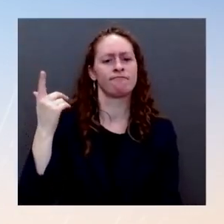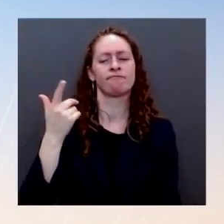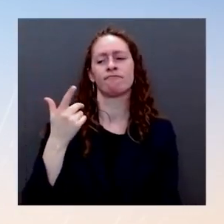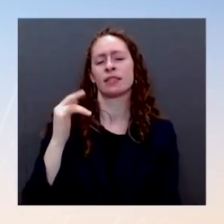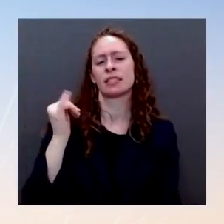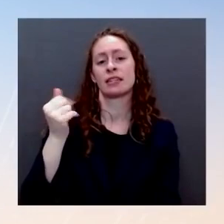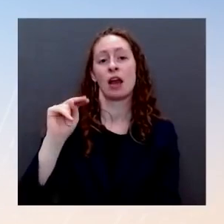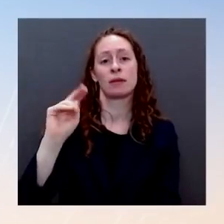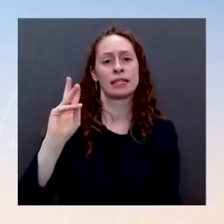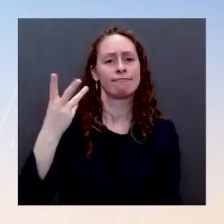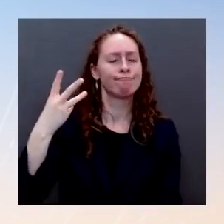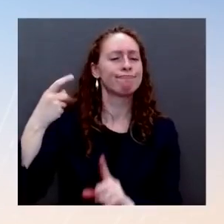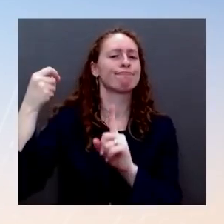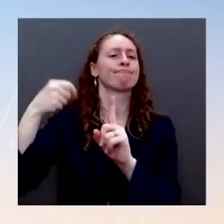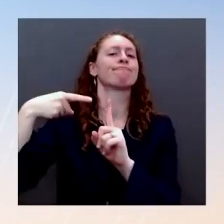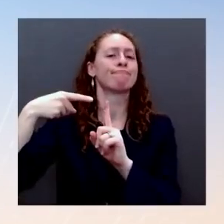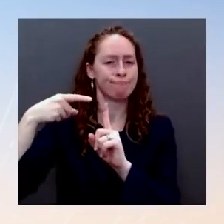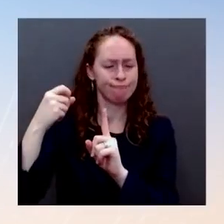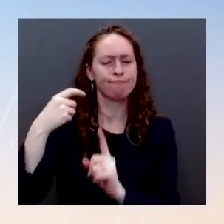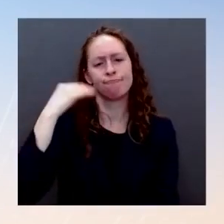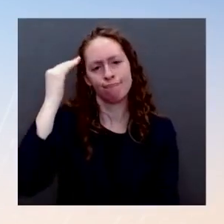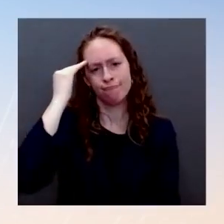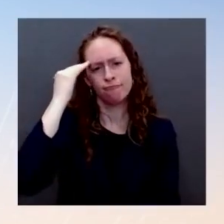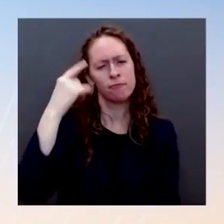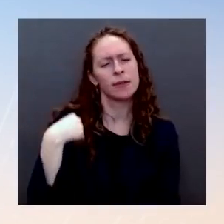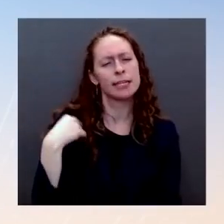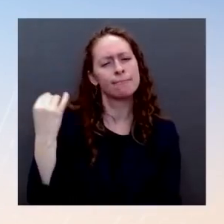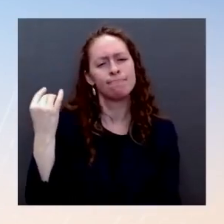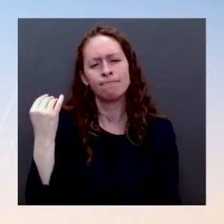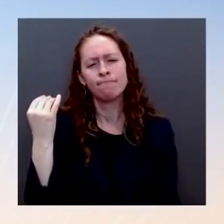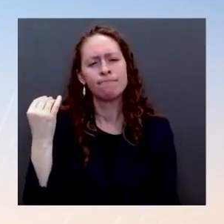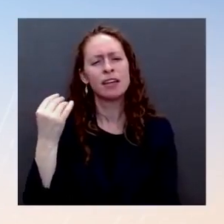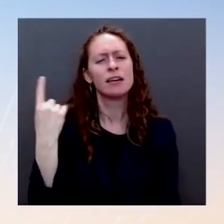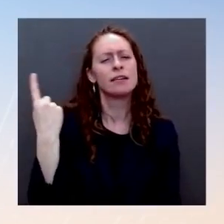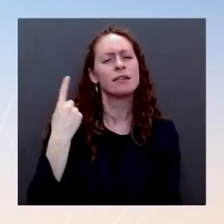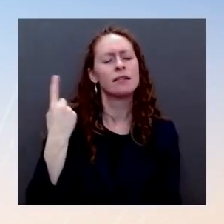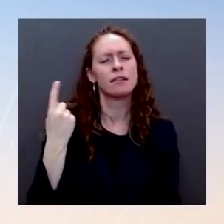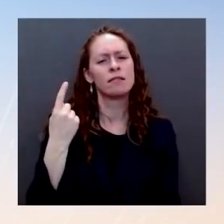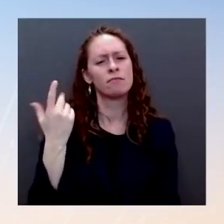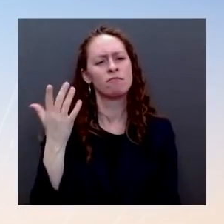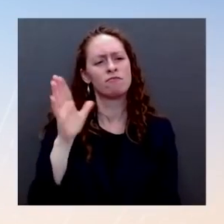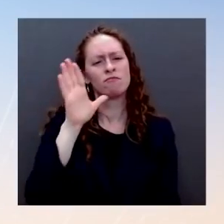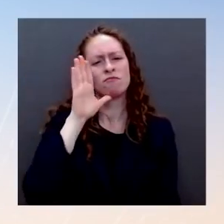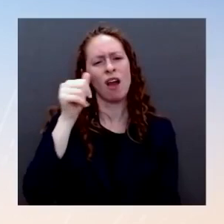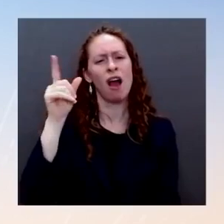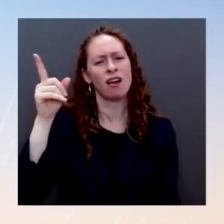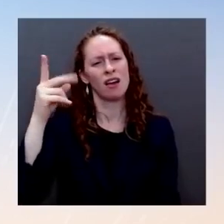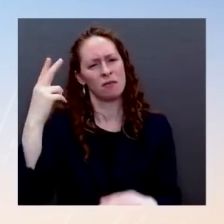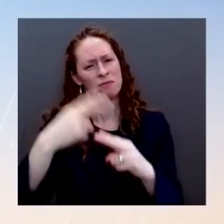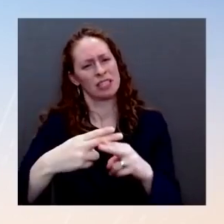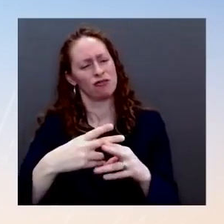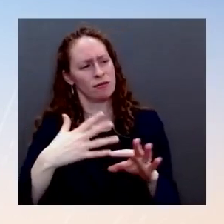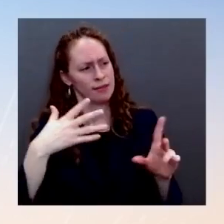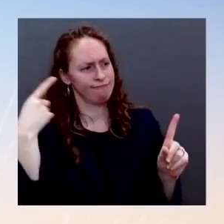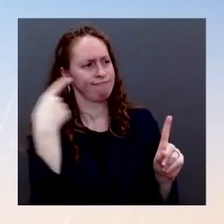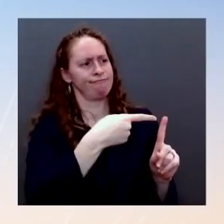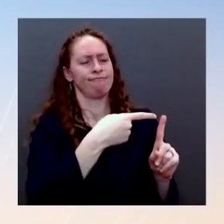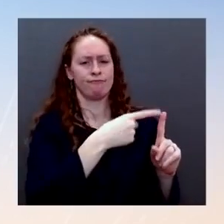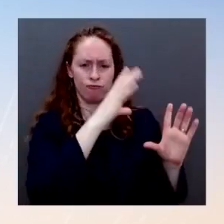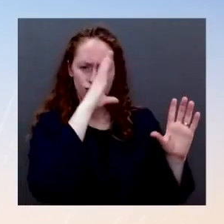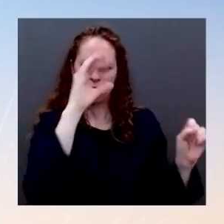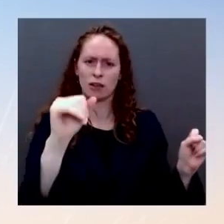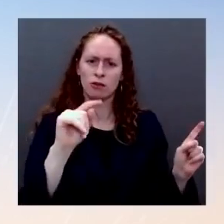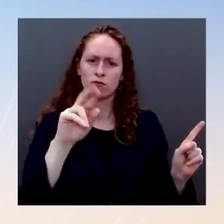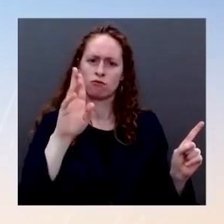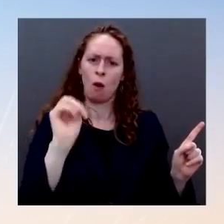condemning ex-President Trump personally, not just for January 6th, but for his ongoing campaign, which is very persistent, almost daily, maybe at